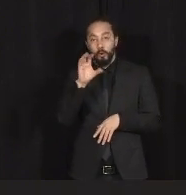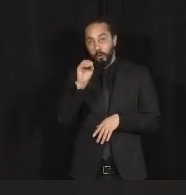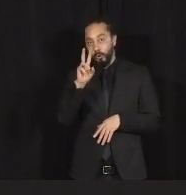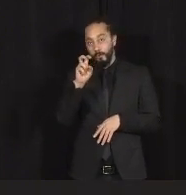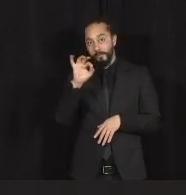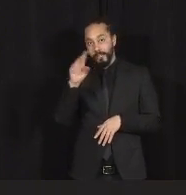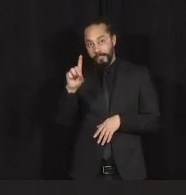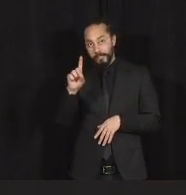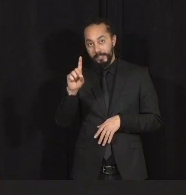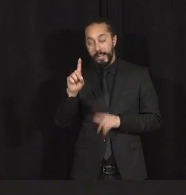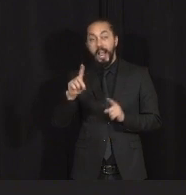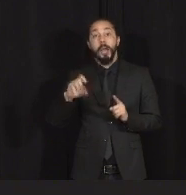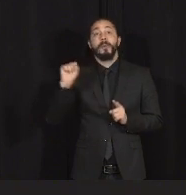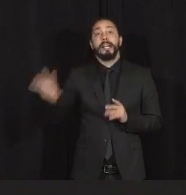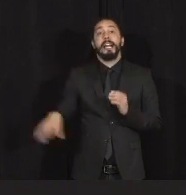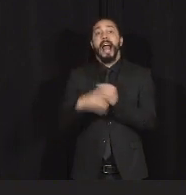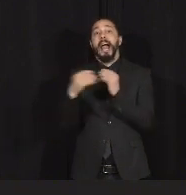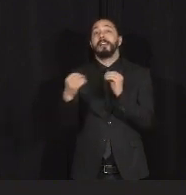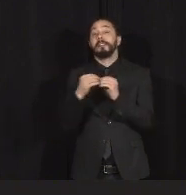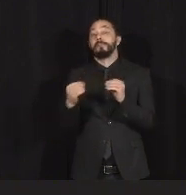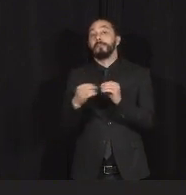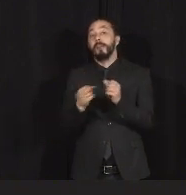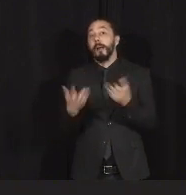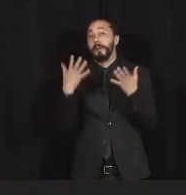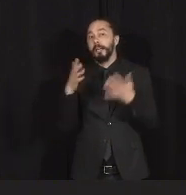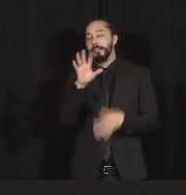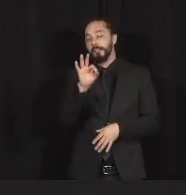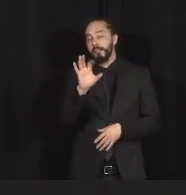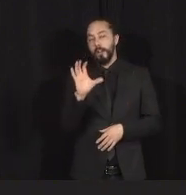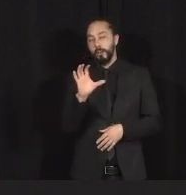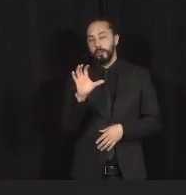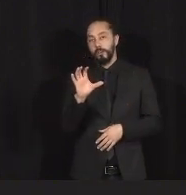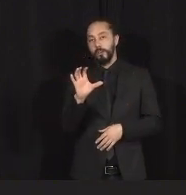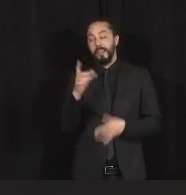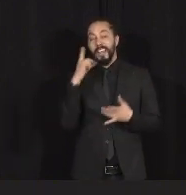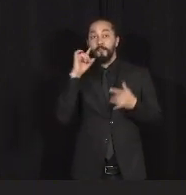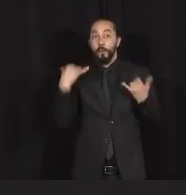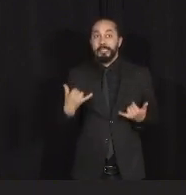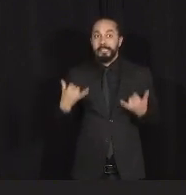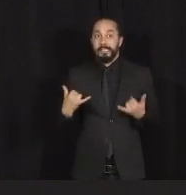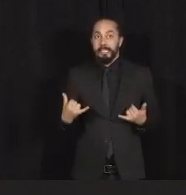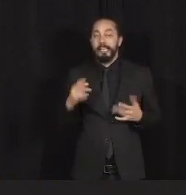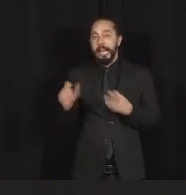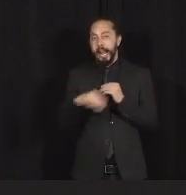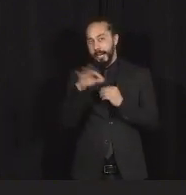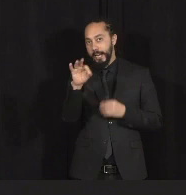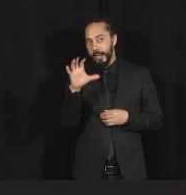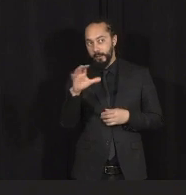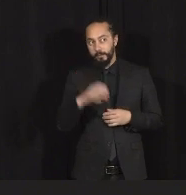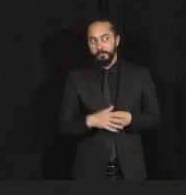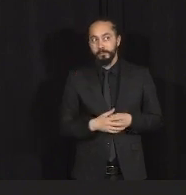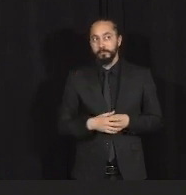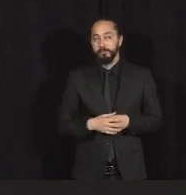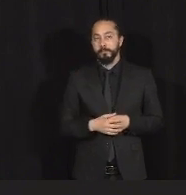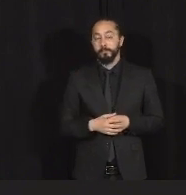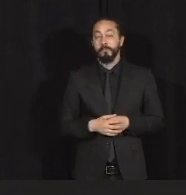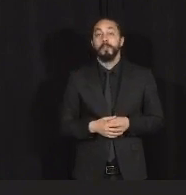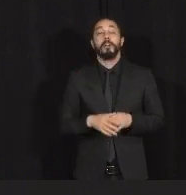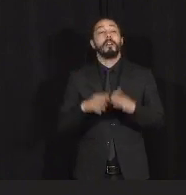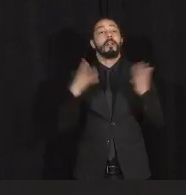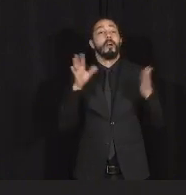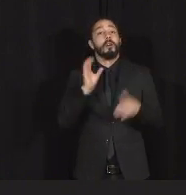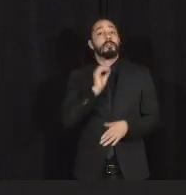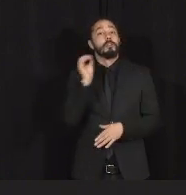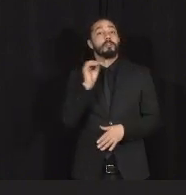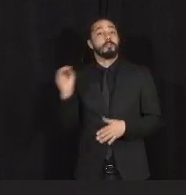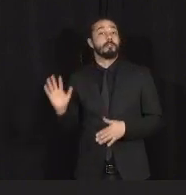number that we have today. In terms of, also I would add that our current capacity across the province is at a